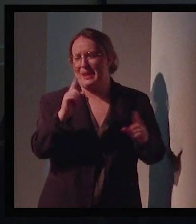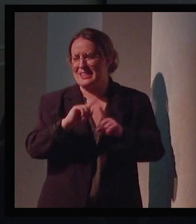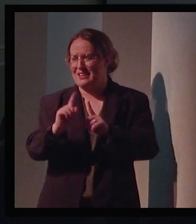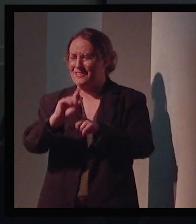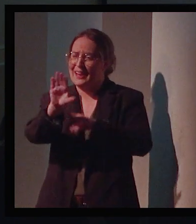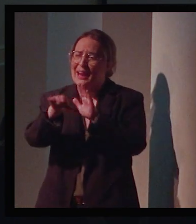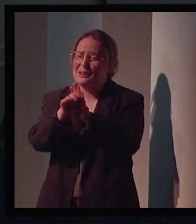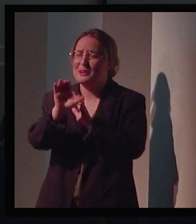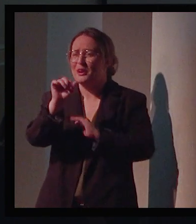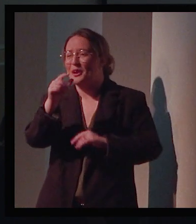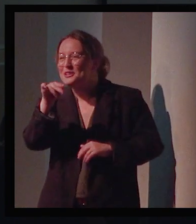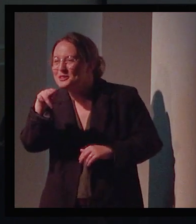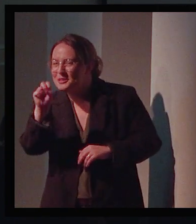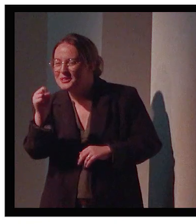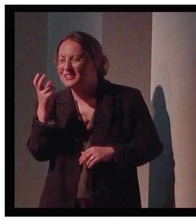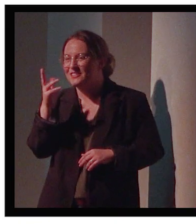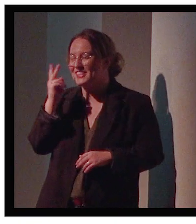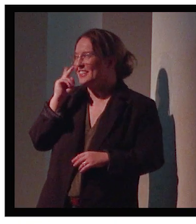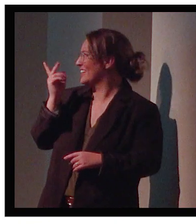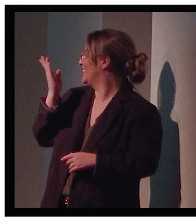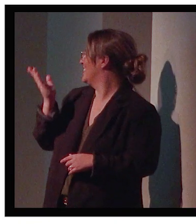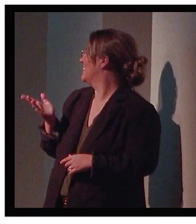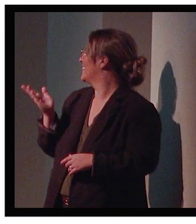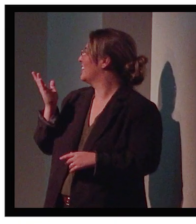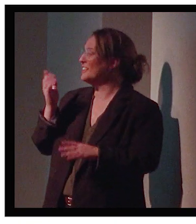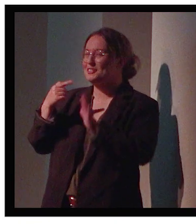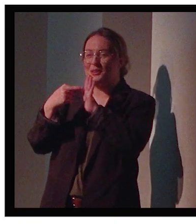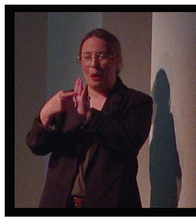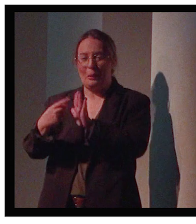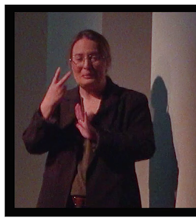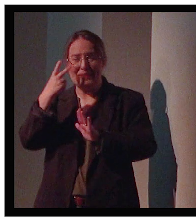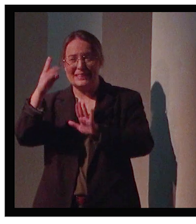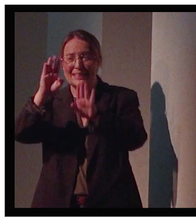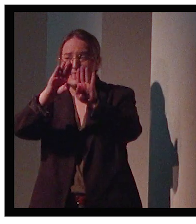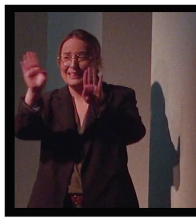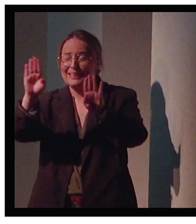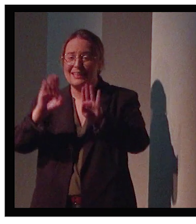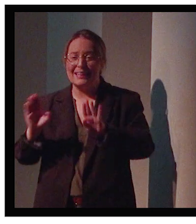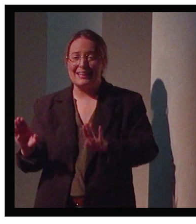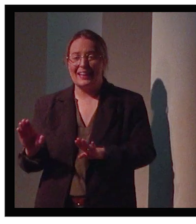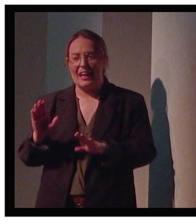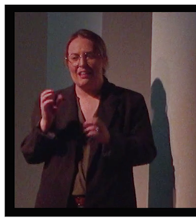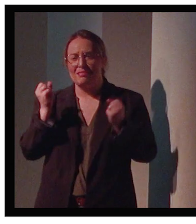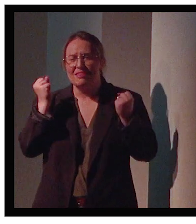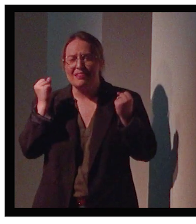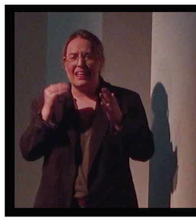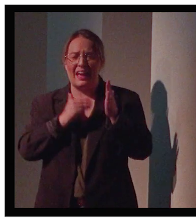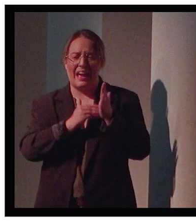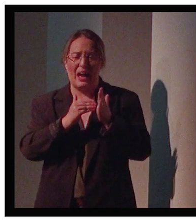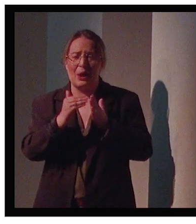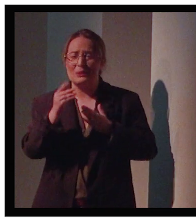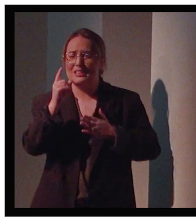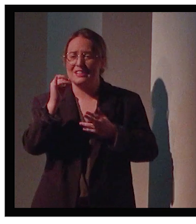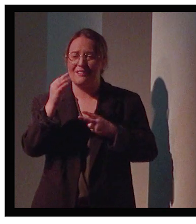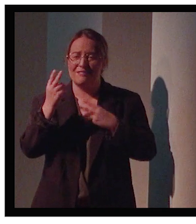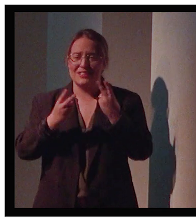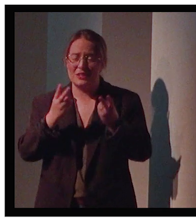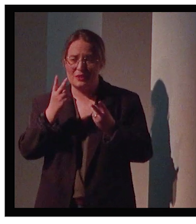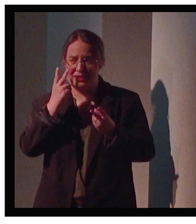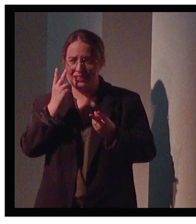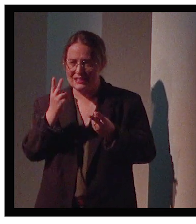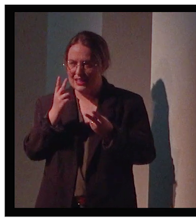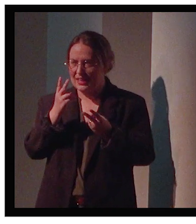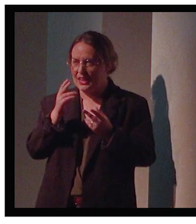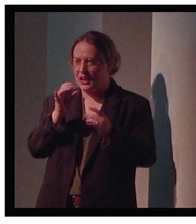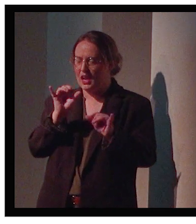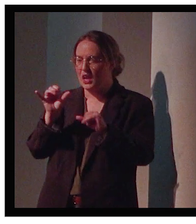and cartoons. I'm showing you two of them here. And thousands of visitors came to jeer, but also to learn